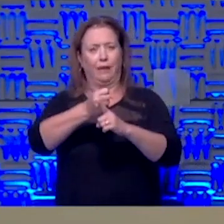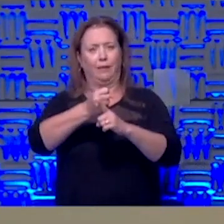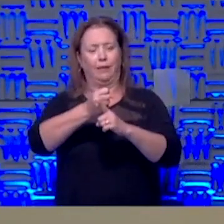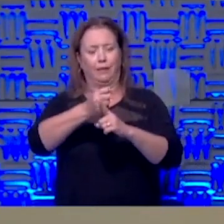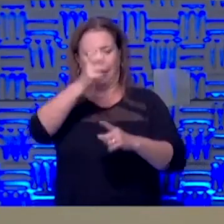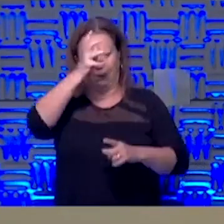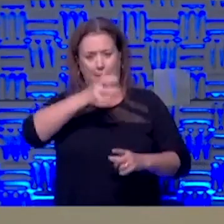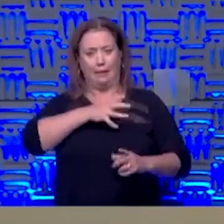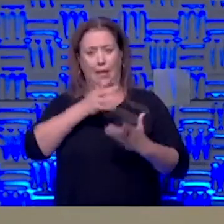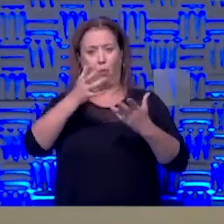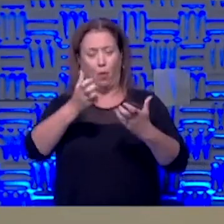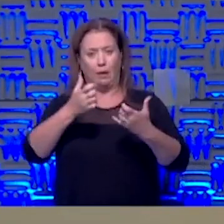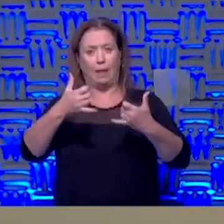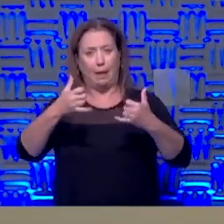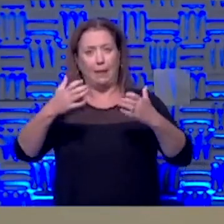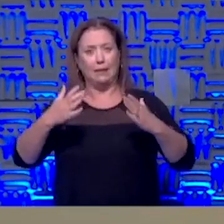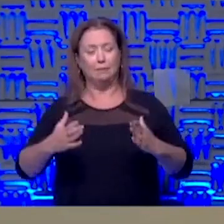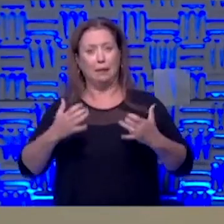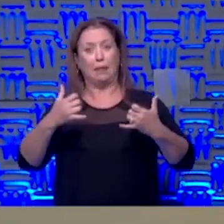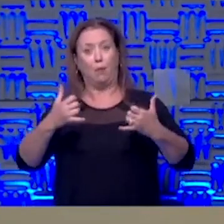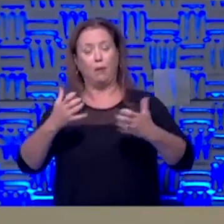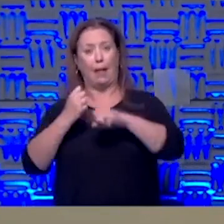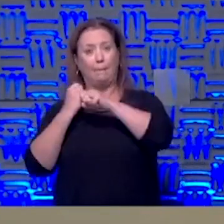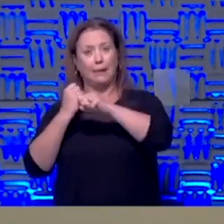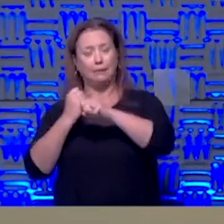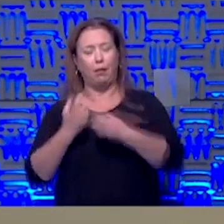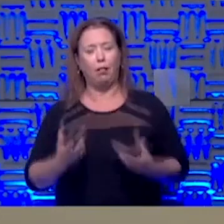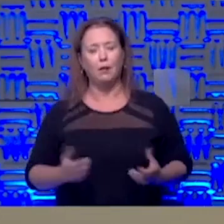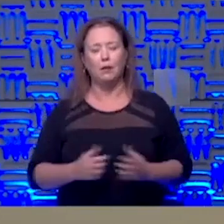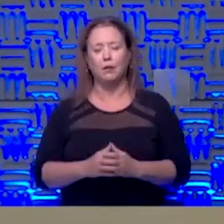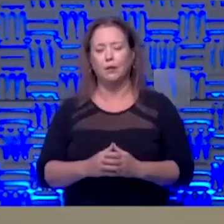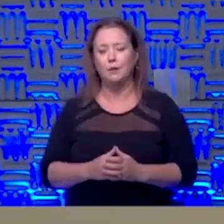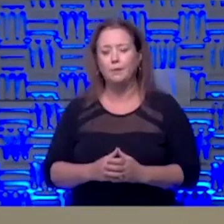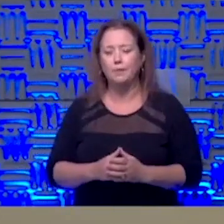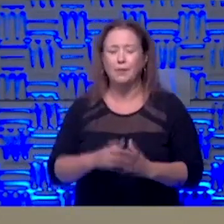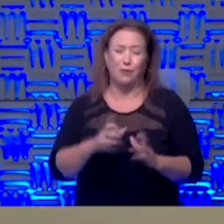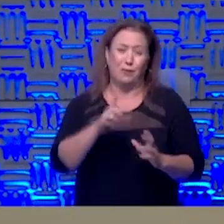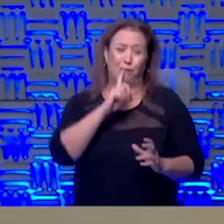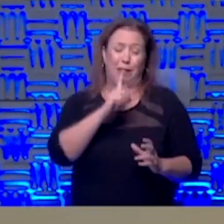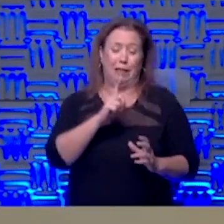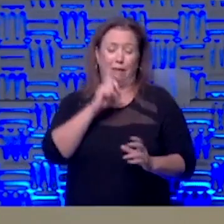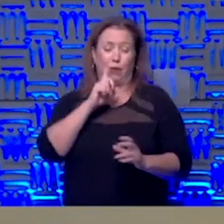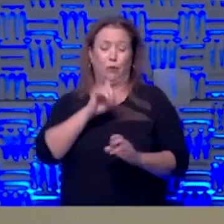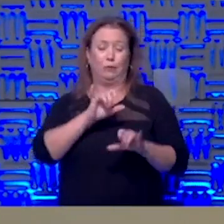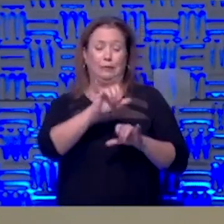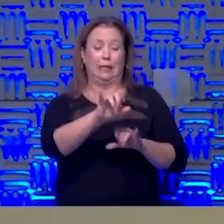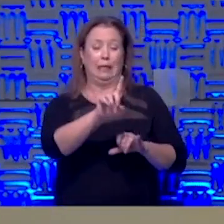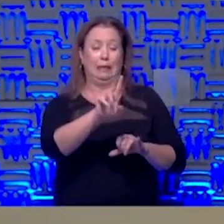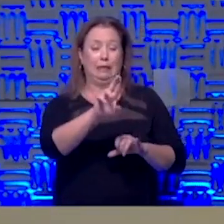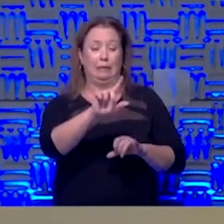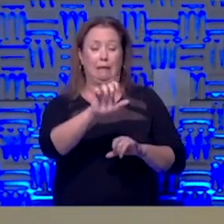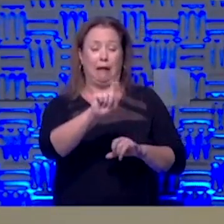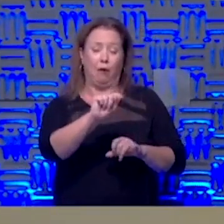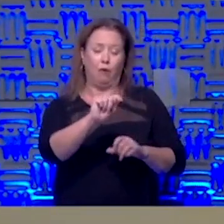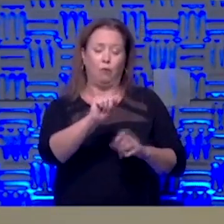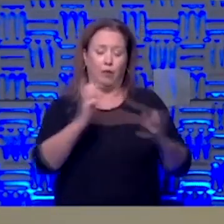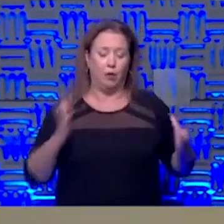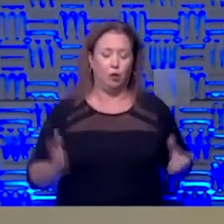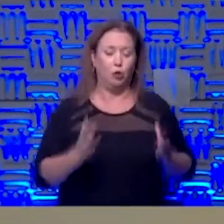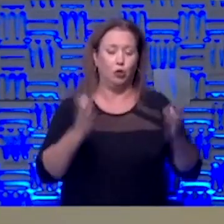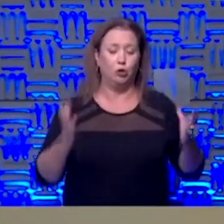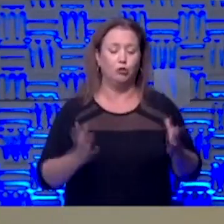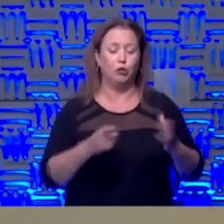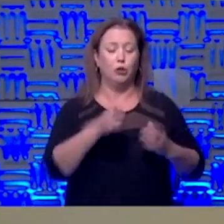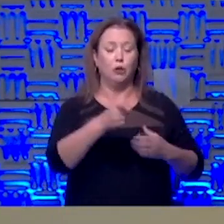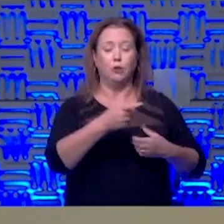So again, I think it's kind of that unwritten rule that if you're in the dugout that you put the mask on. I know Nick Kinney